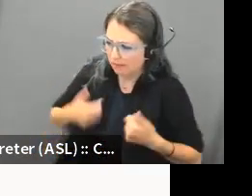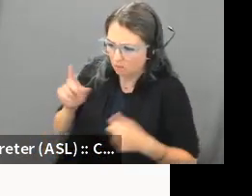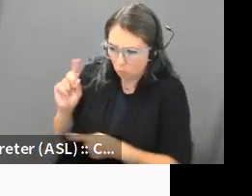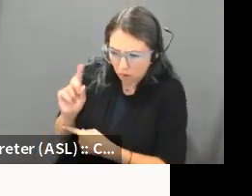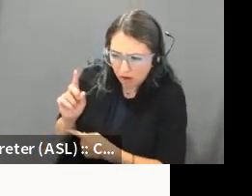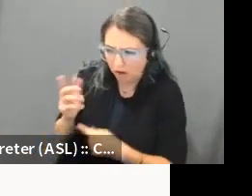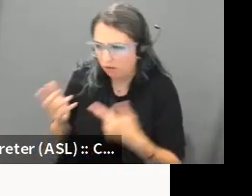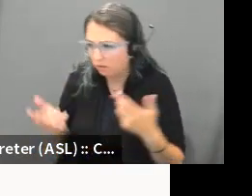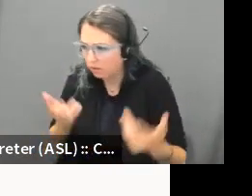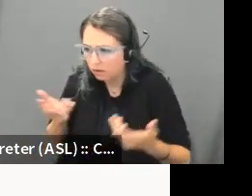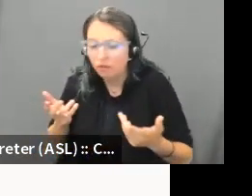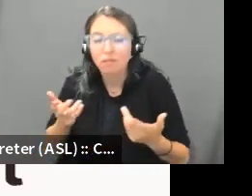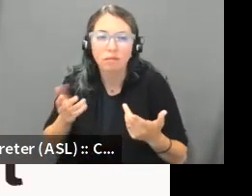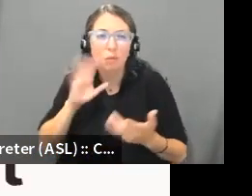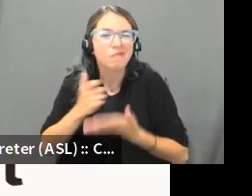equity.